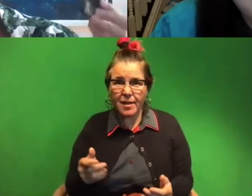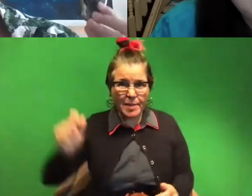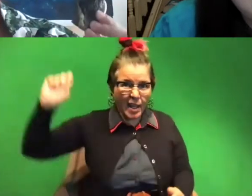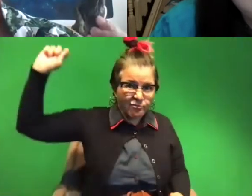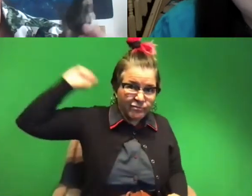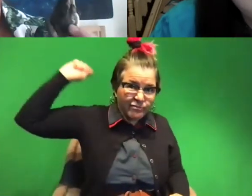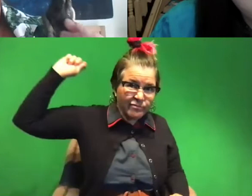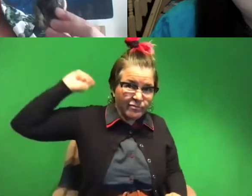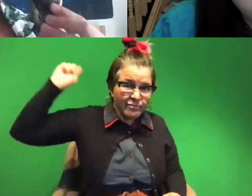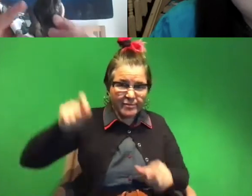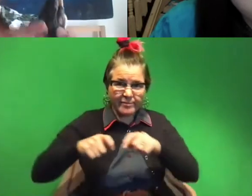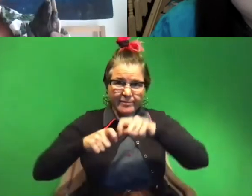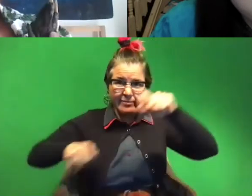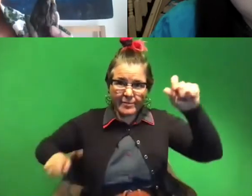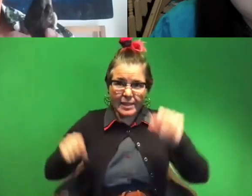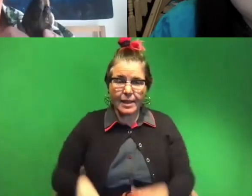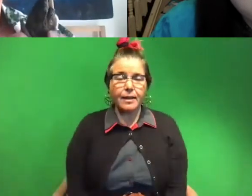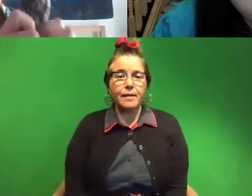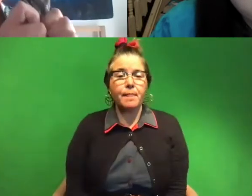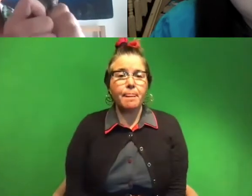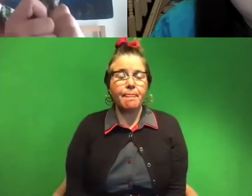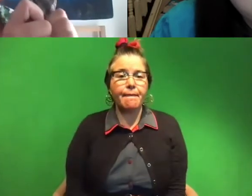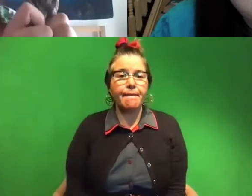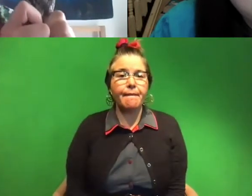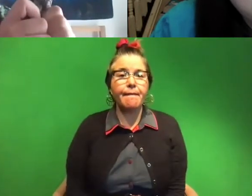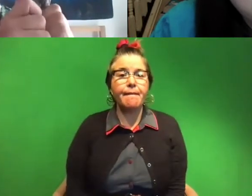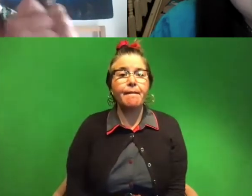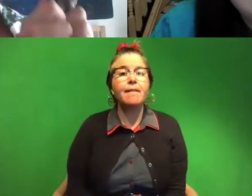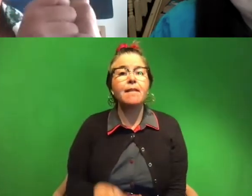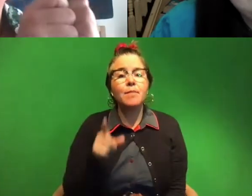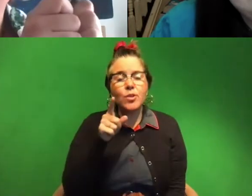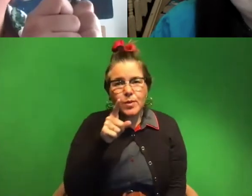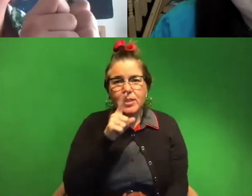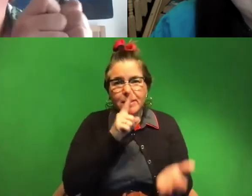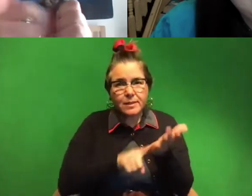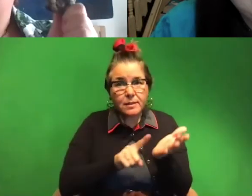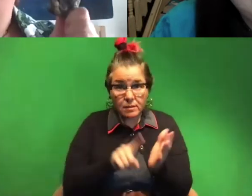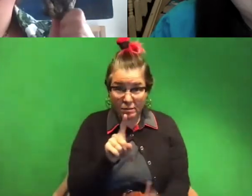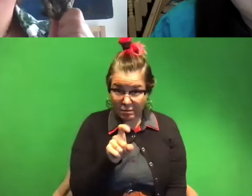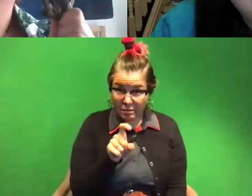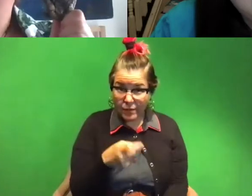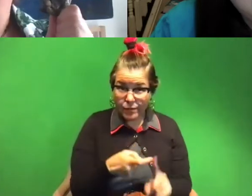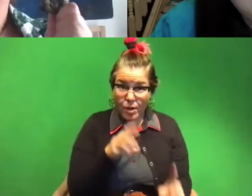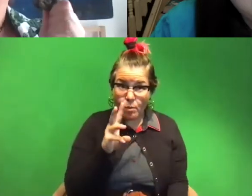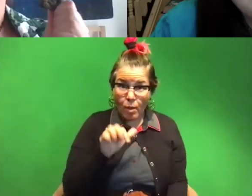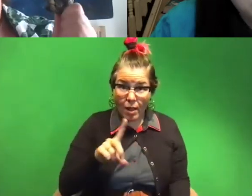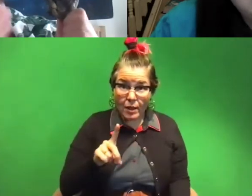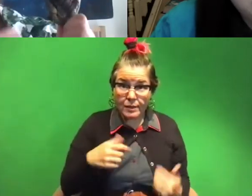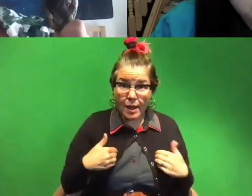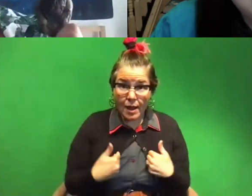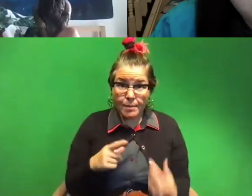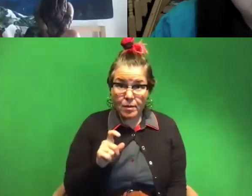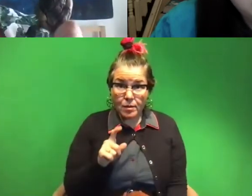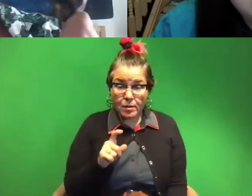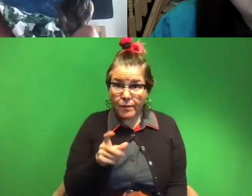how common they are. But you need to do your digging. Did this come from a wild animal? Did it come